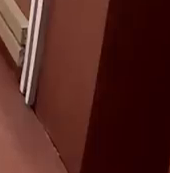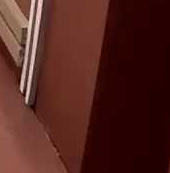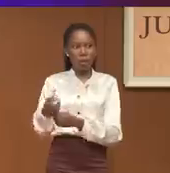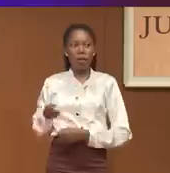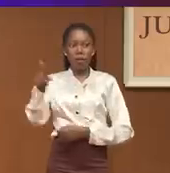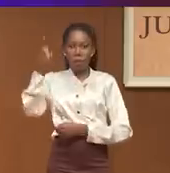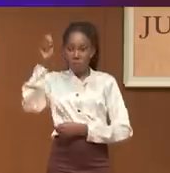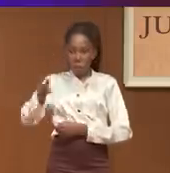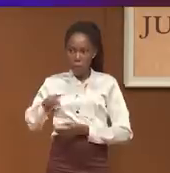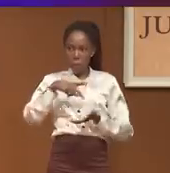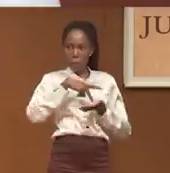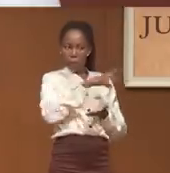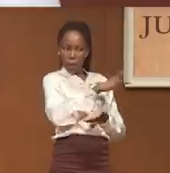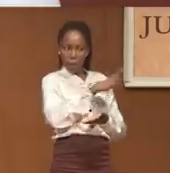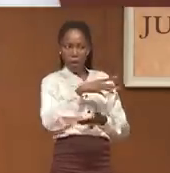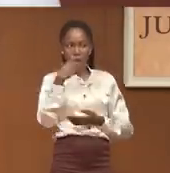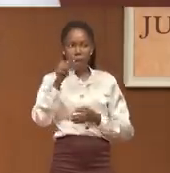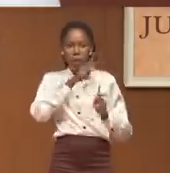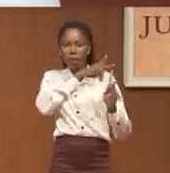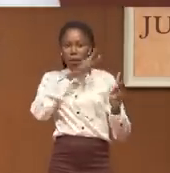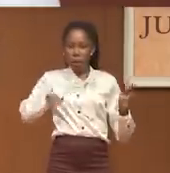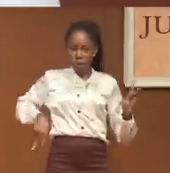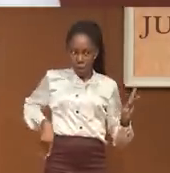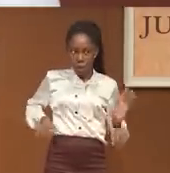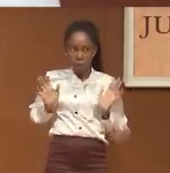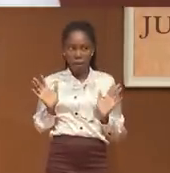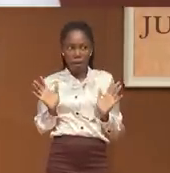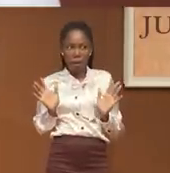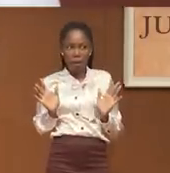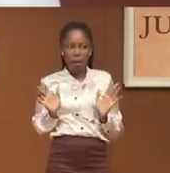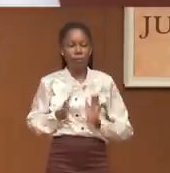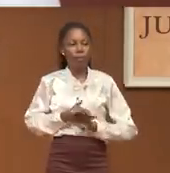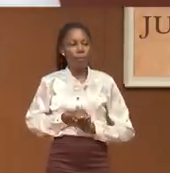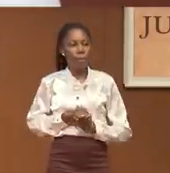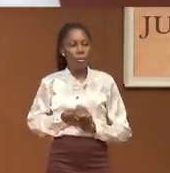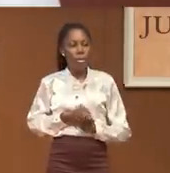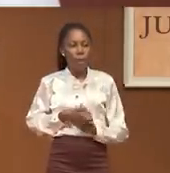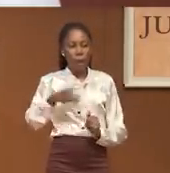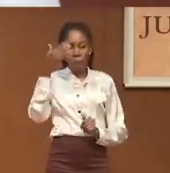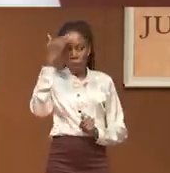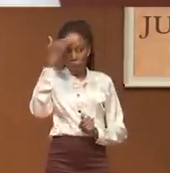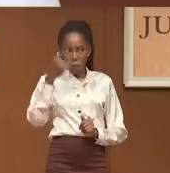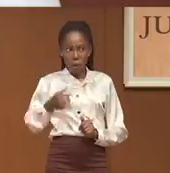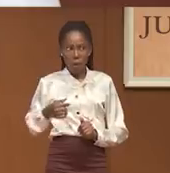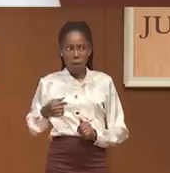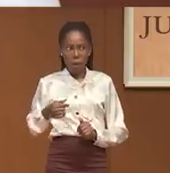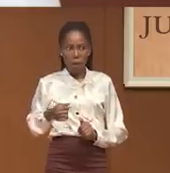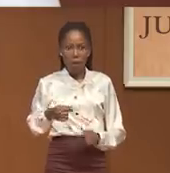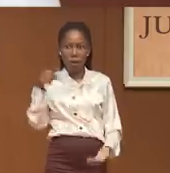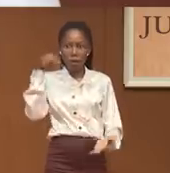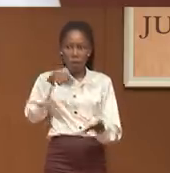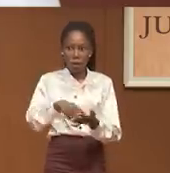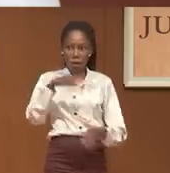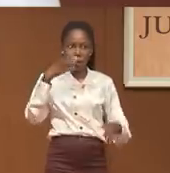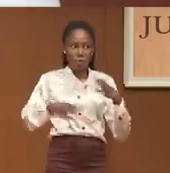matter. You know why I said exactly? Yes, ma'am. Because what the two of you do not know is that this court had gone to that place.